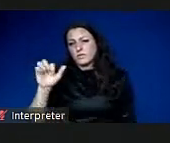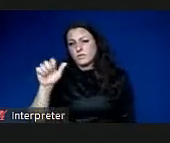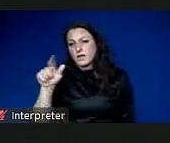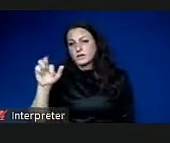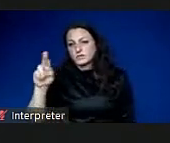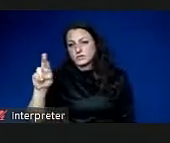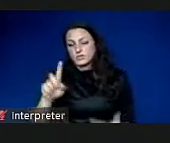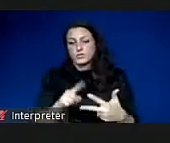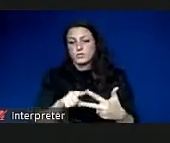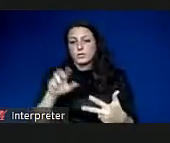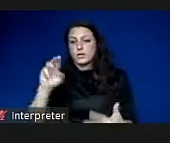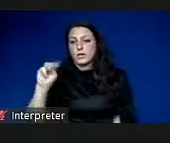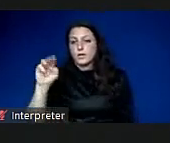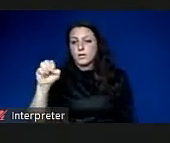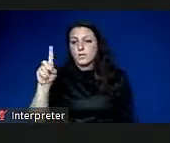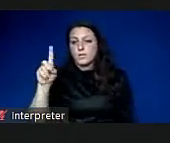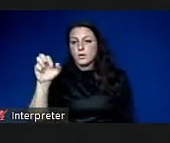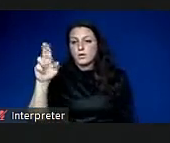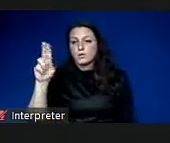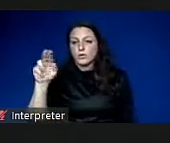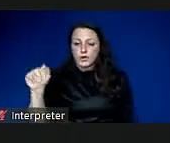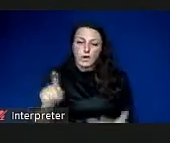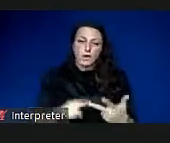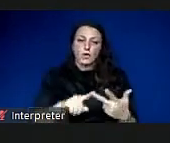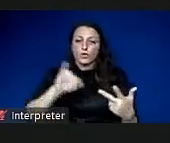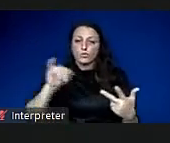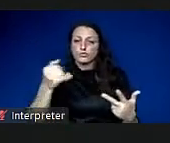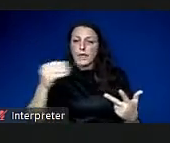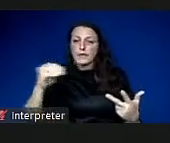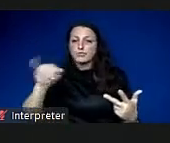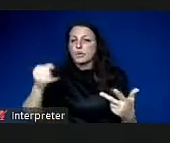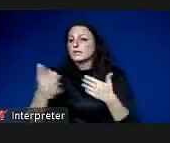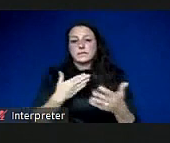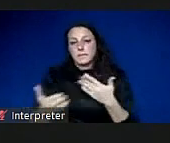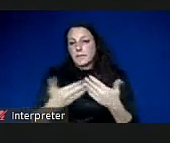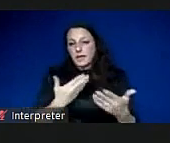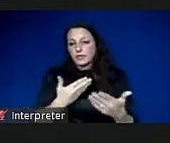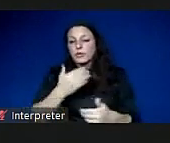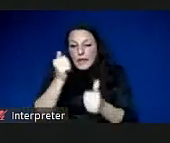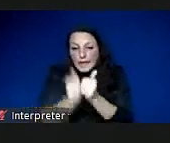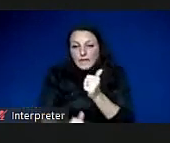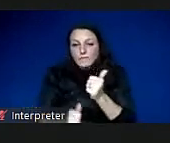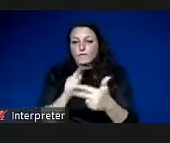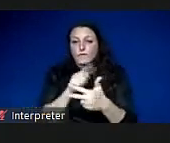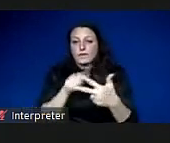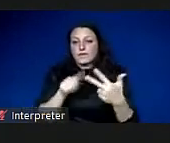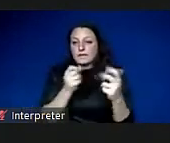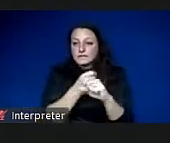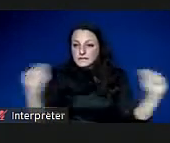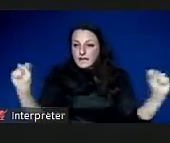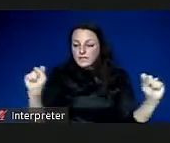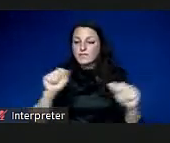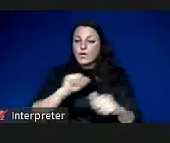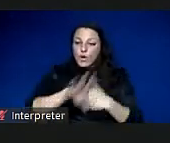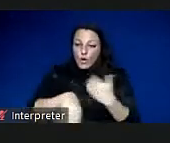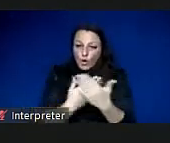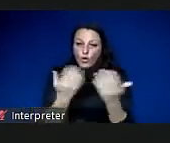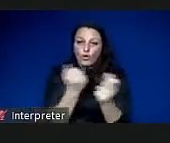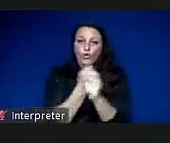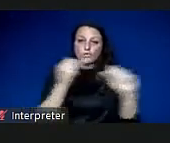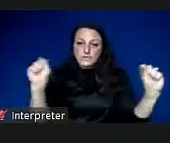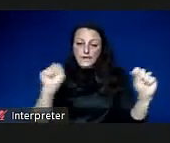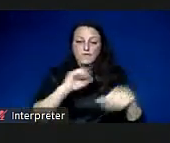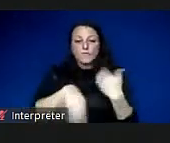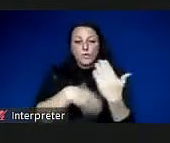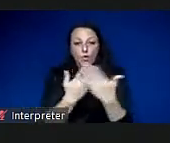or J&J or any future vaccines that are authorized. Every one of these vaccines is safe. Every one of them is effective.